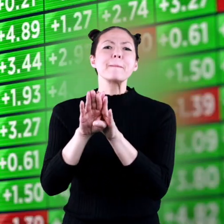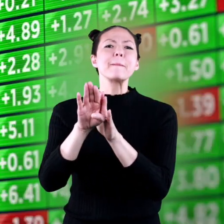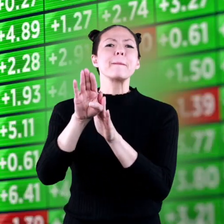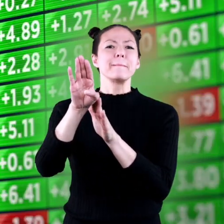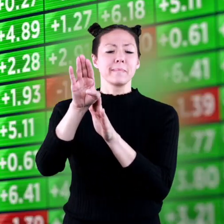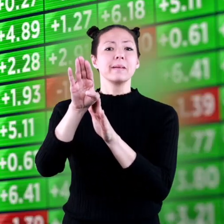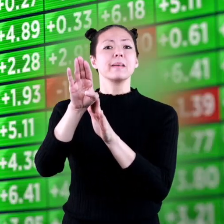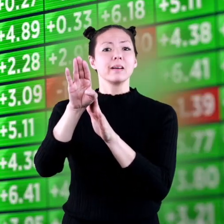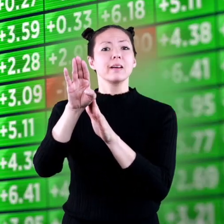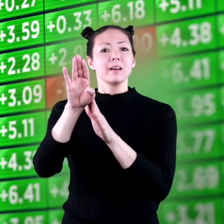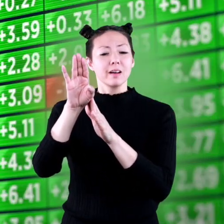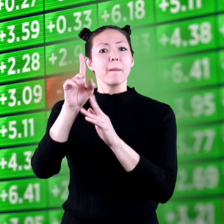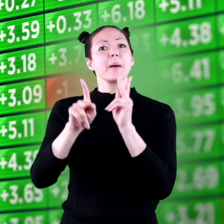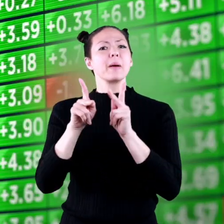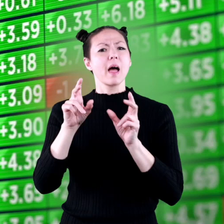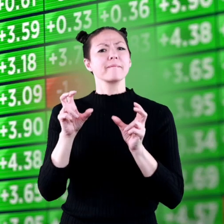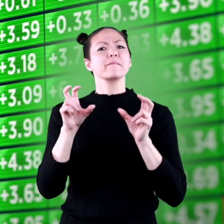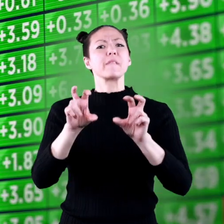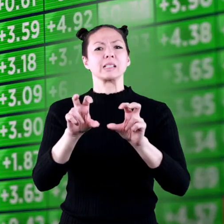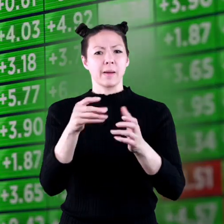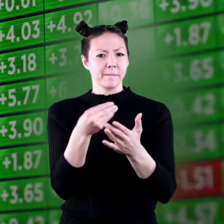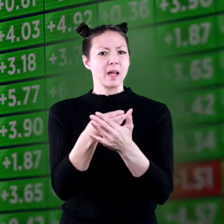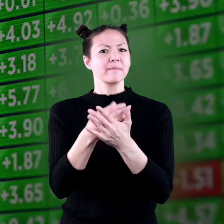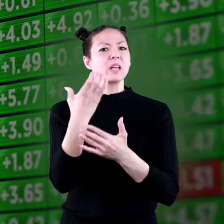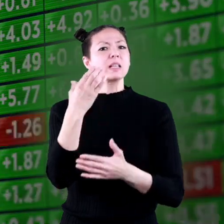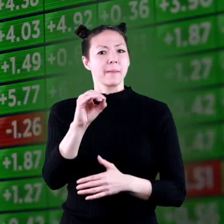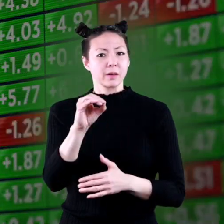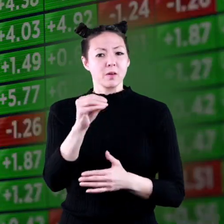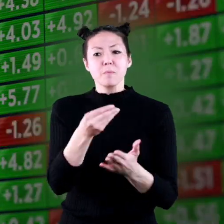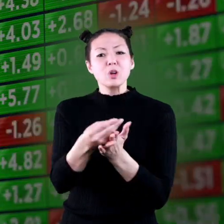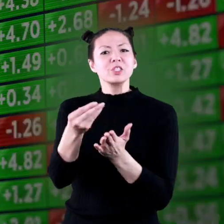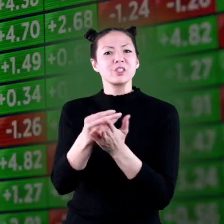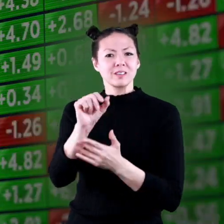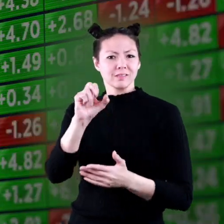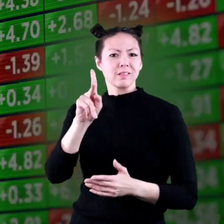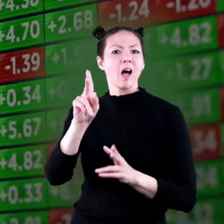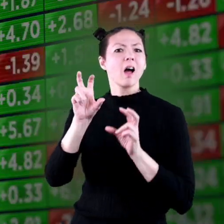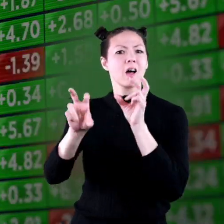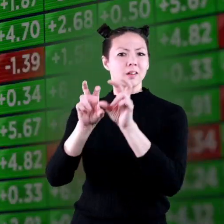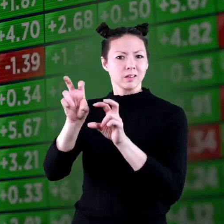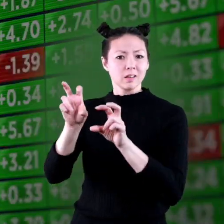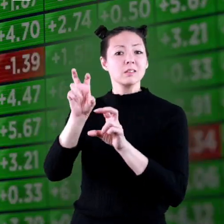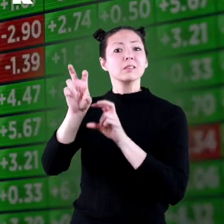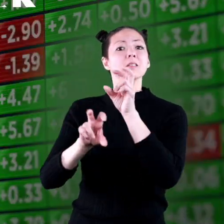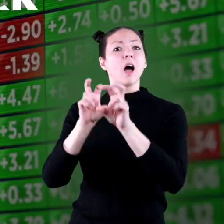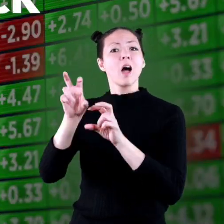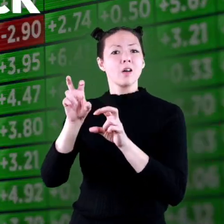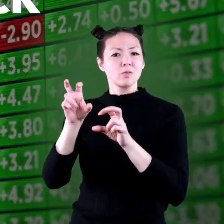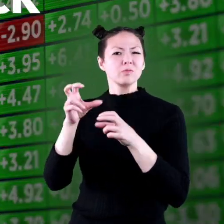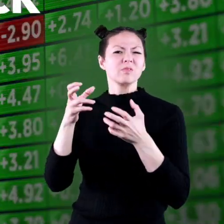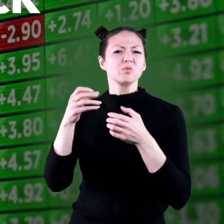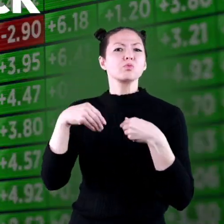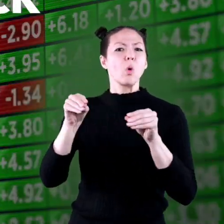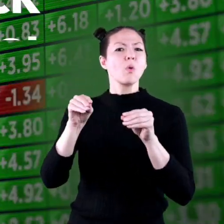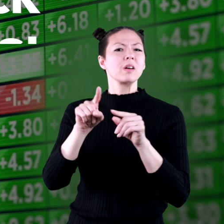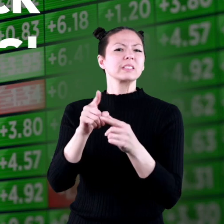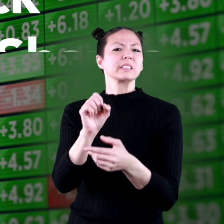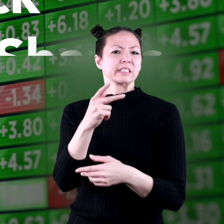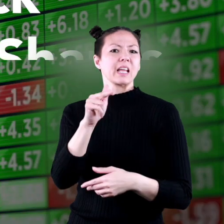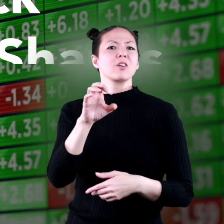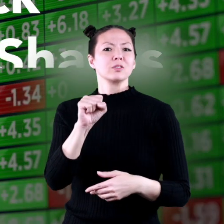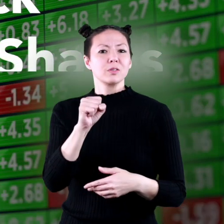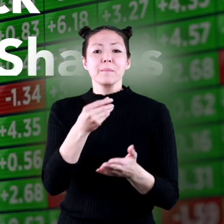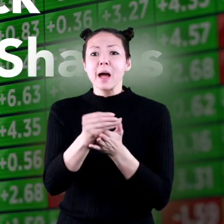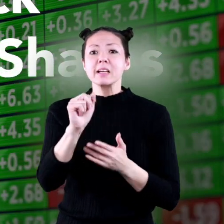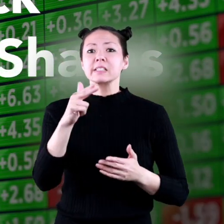stock market is usually doing well too. When people invest their money in companies, they purchase stock in the company. Stocks